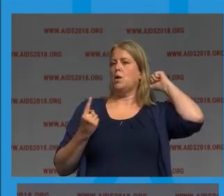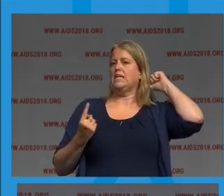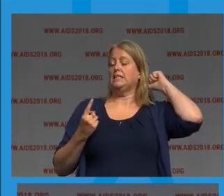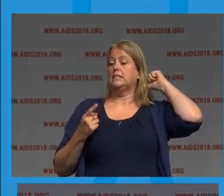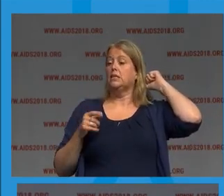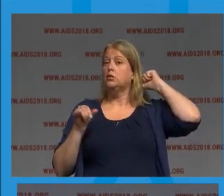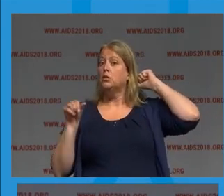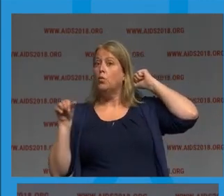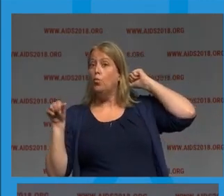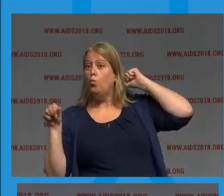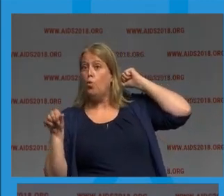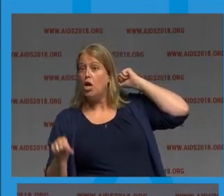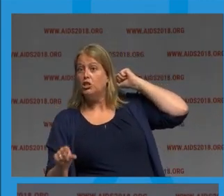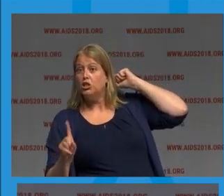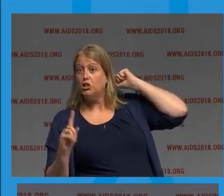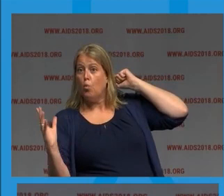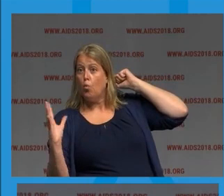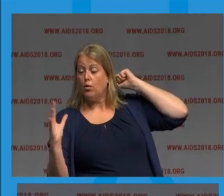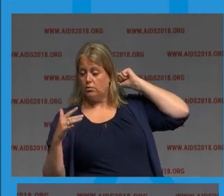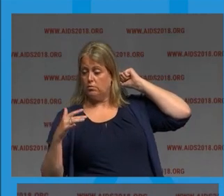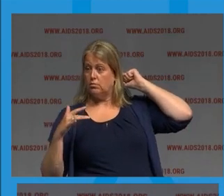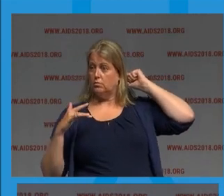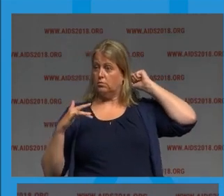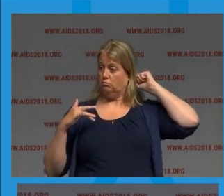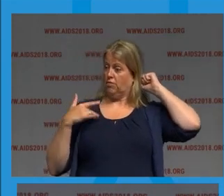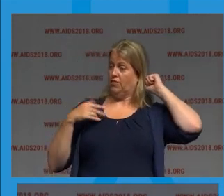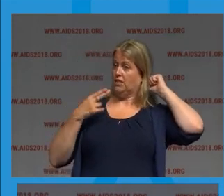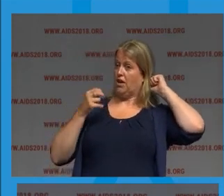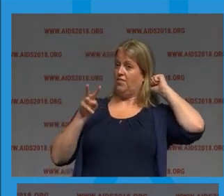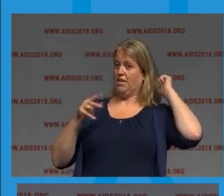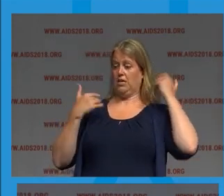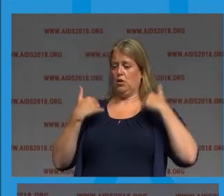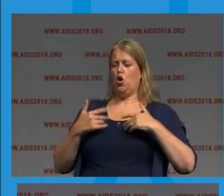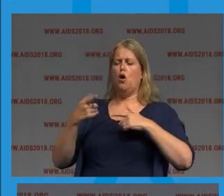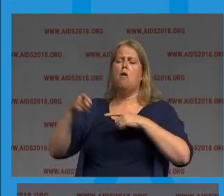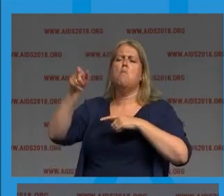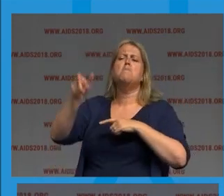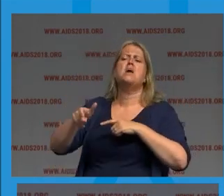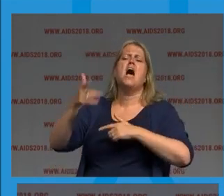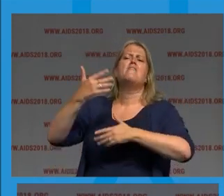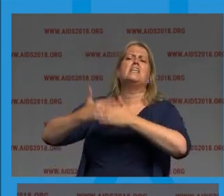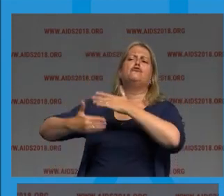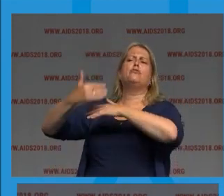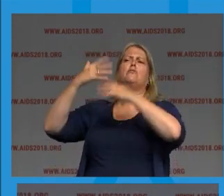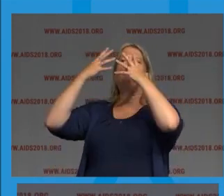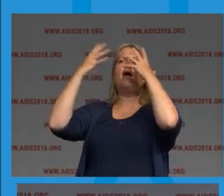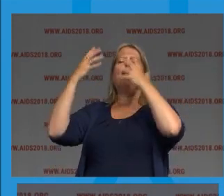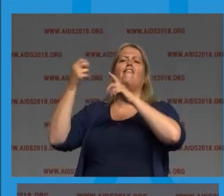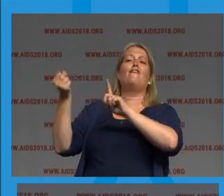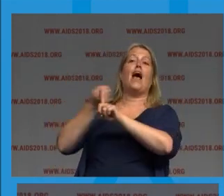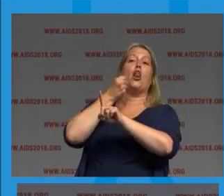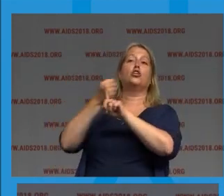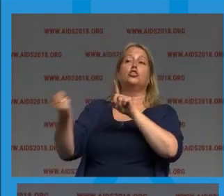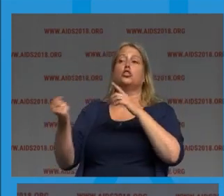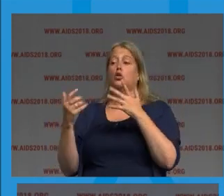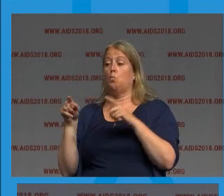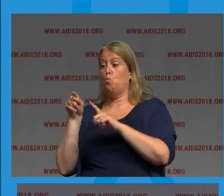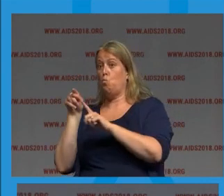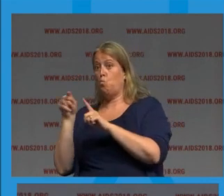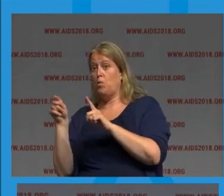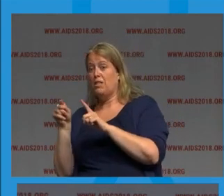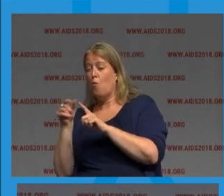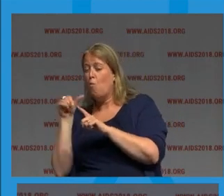with HIV or any other person that has history of trauma and violence in their life is to call the police on